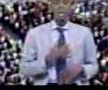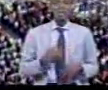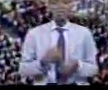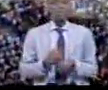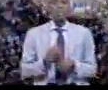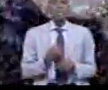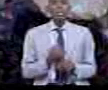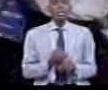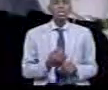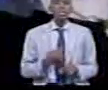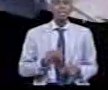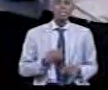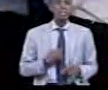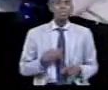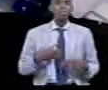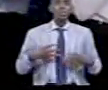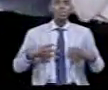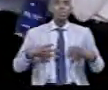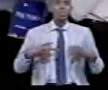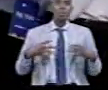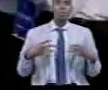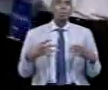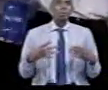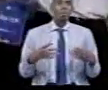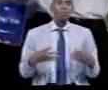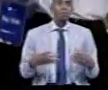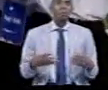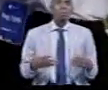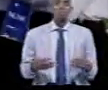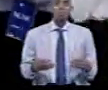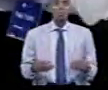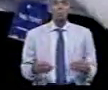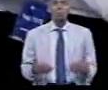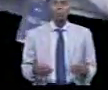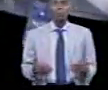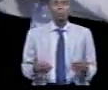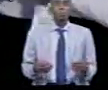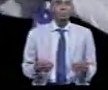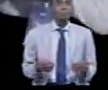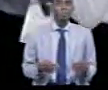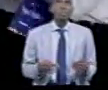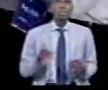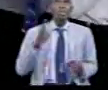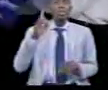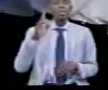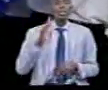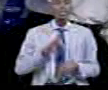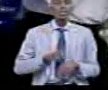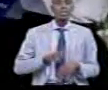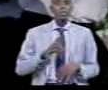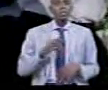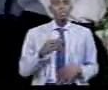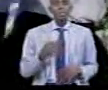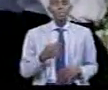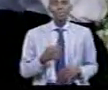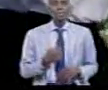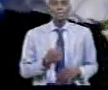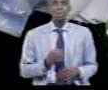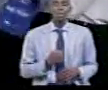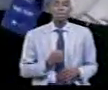and made me whole. He touched me. He touched me.